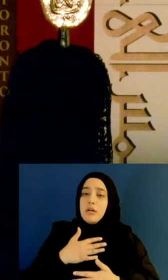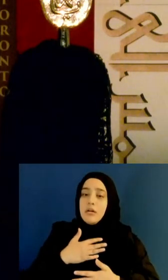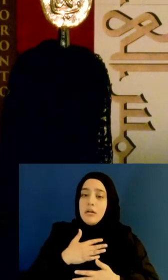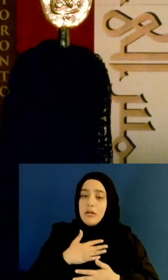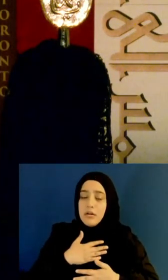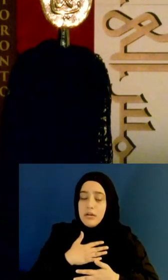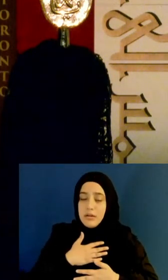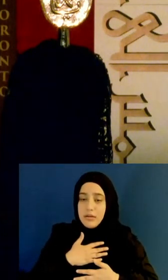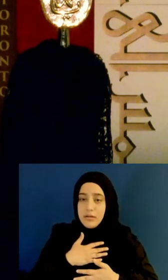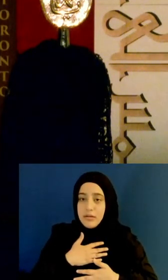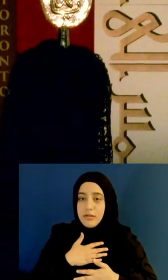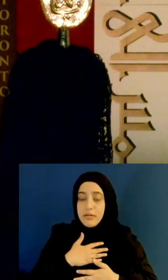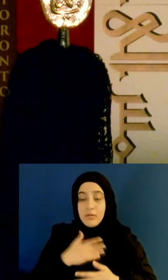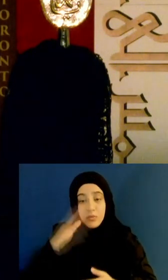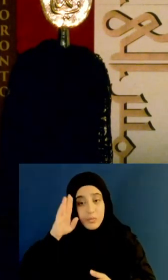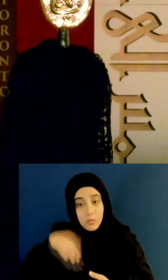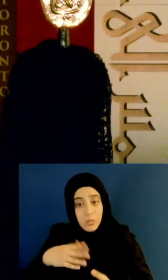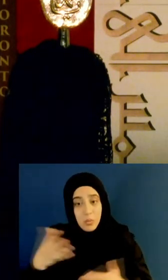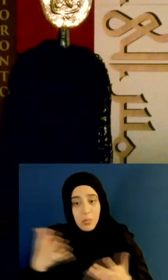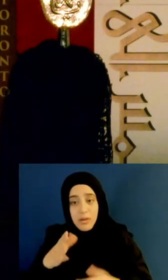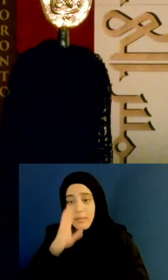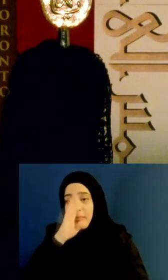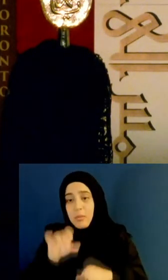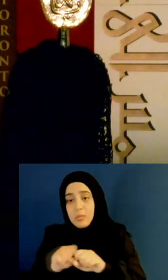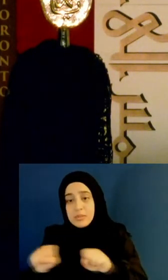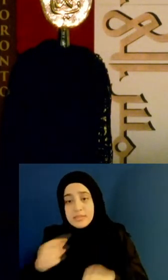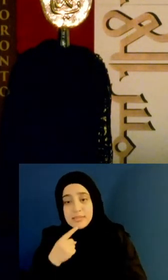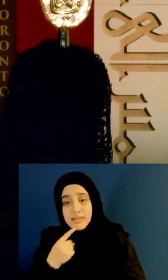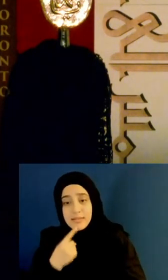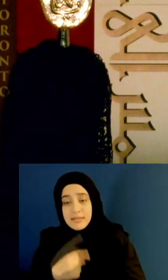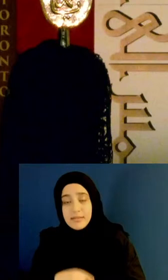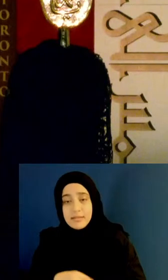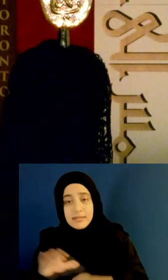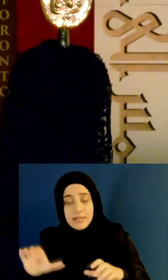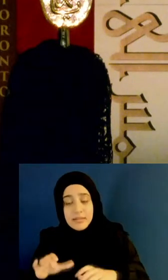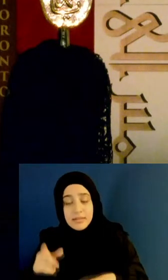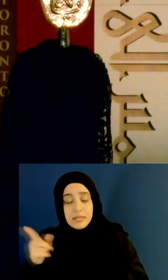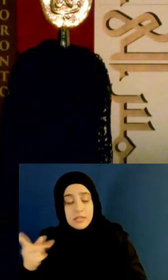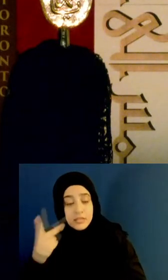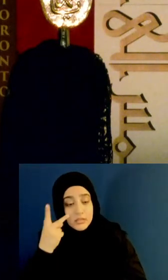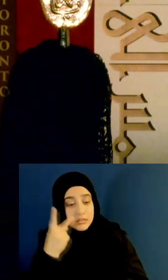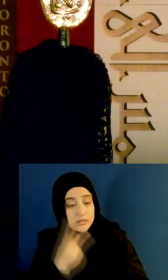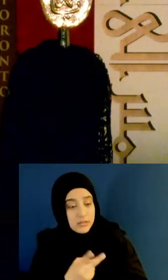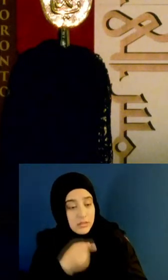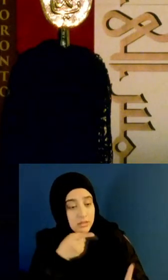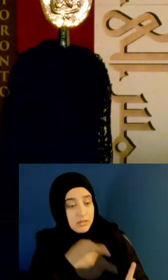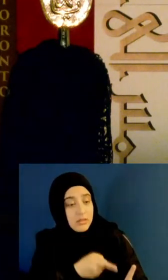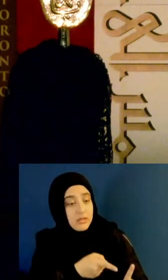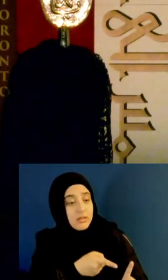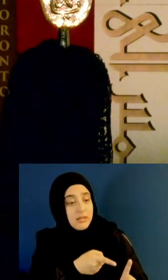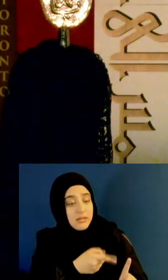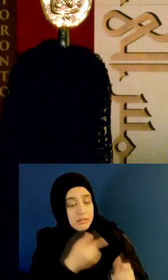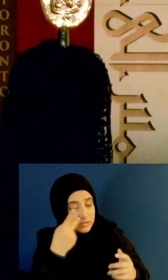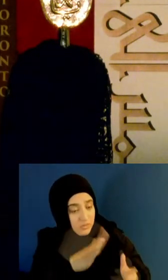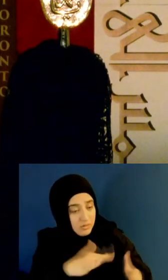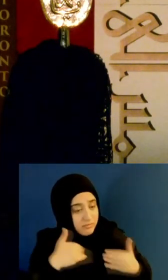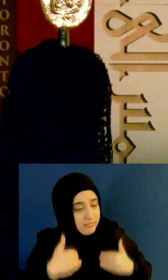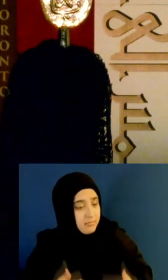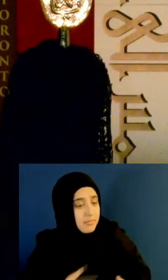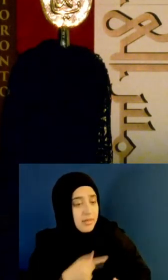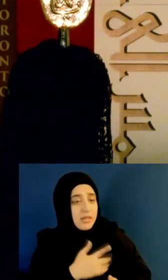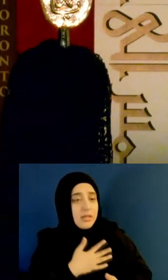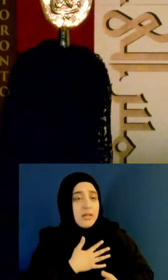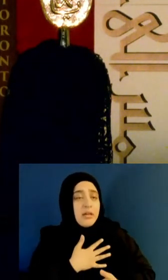Imam al-Hussein did? He saw the body and this Shaheed taking his final breaths, struggling